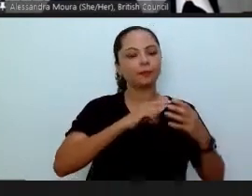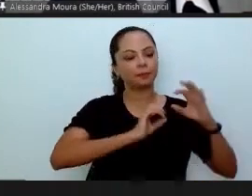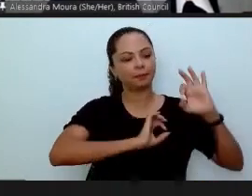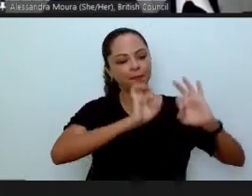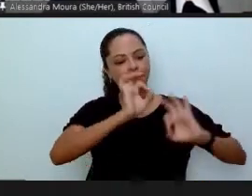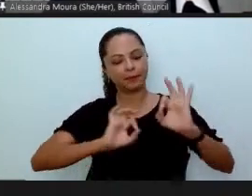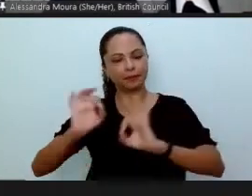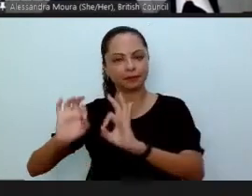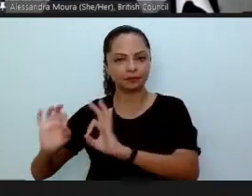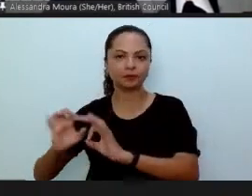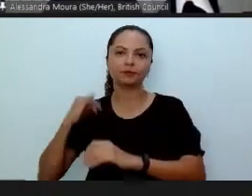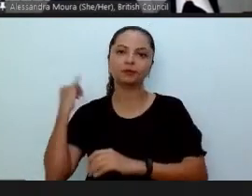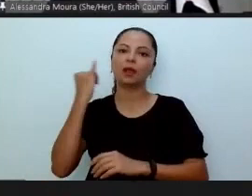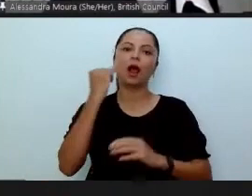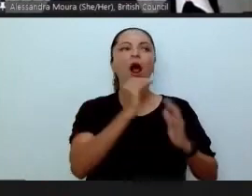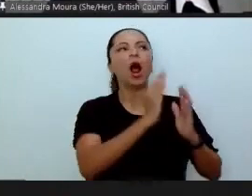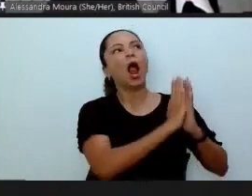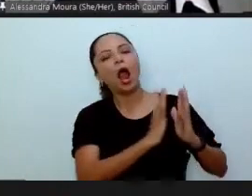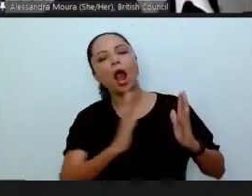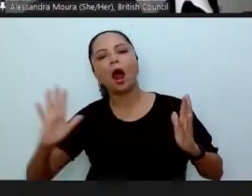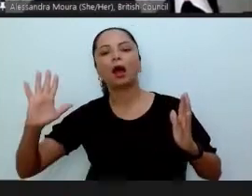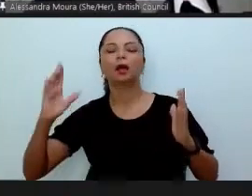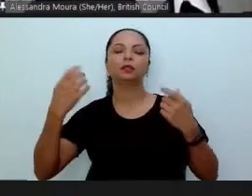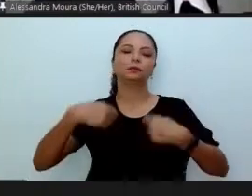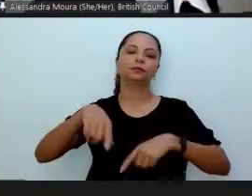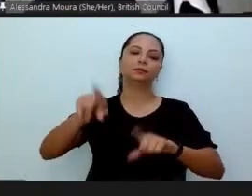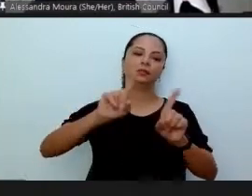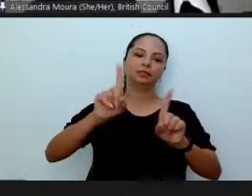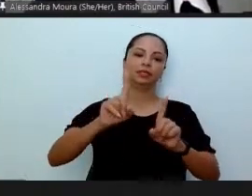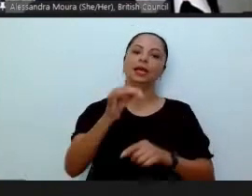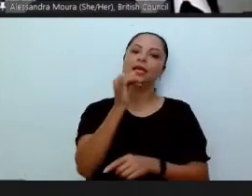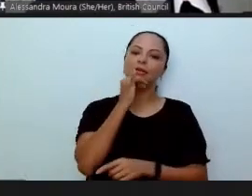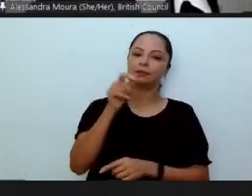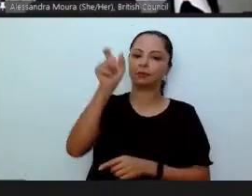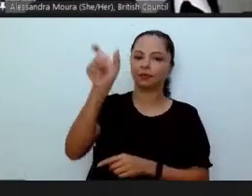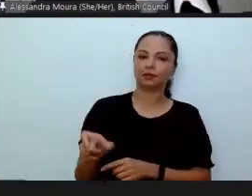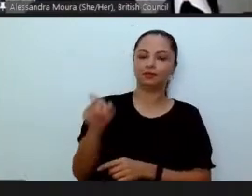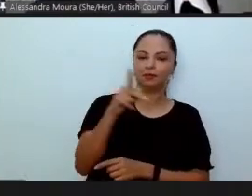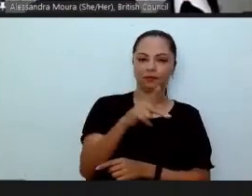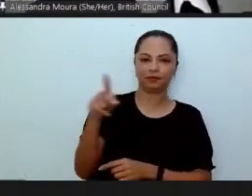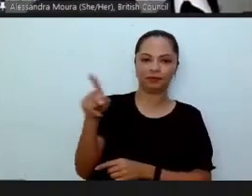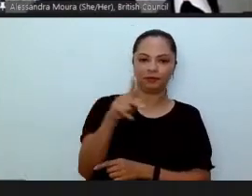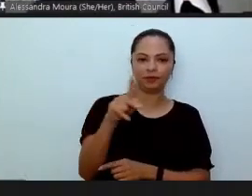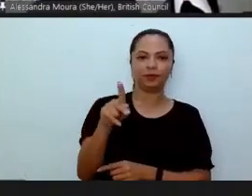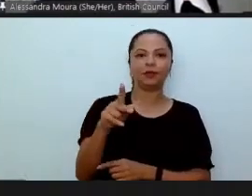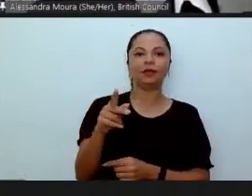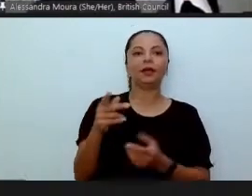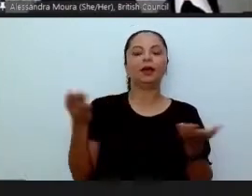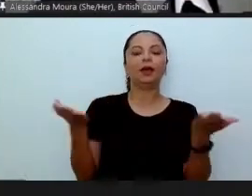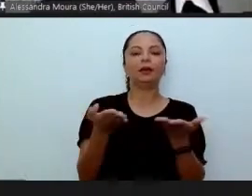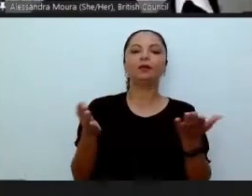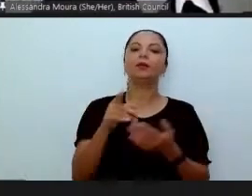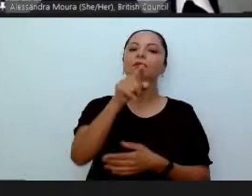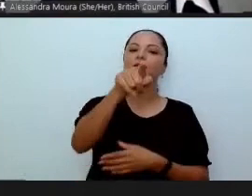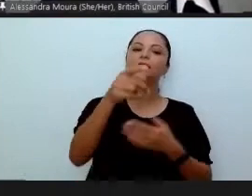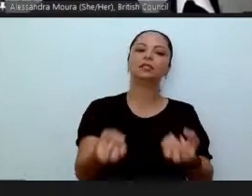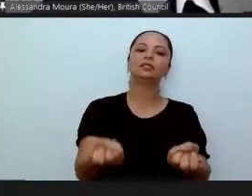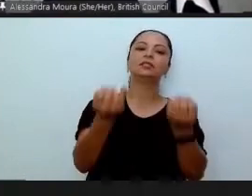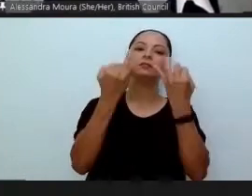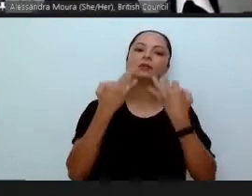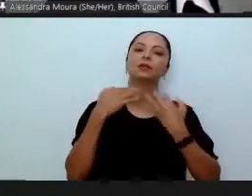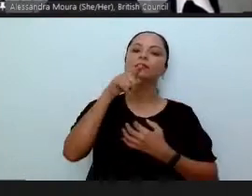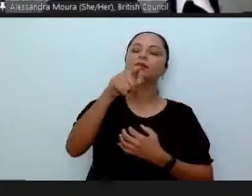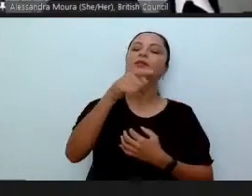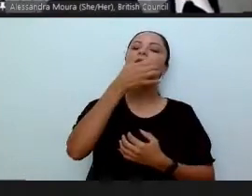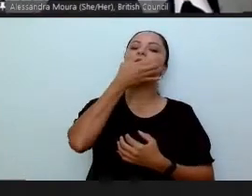a teacher. And what I want you to do, Alessandra, is tell me what you think of this. Is there enough detail? Do you think